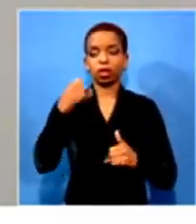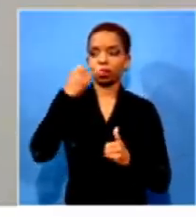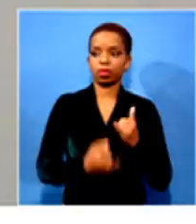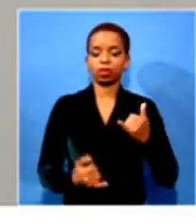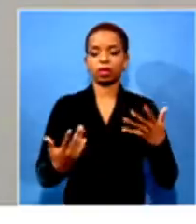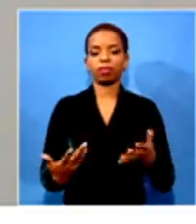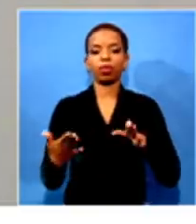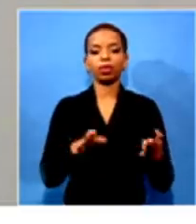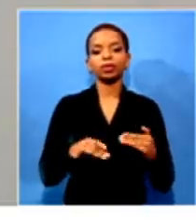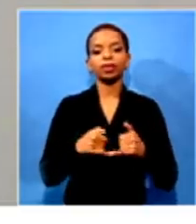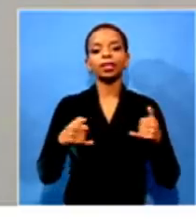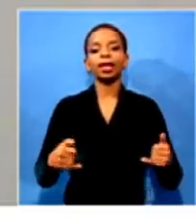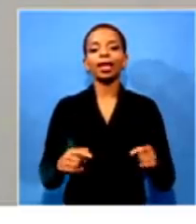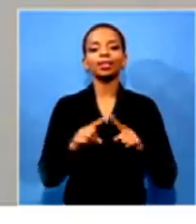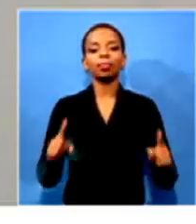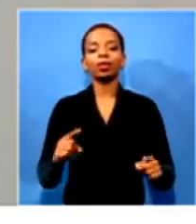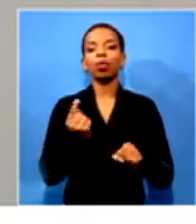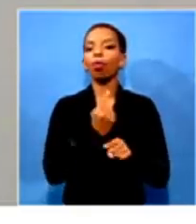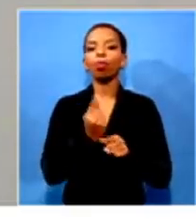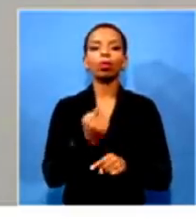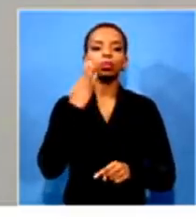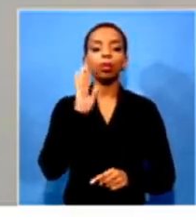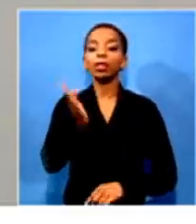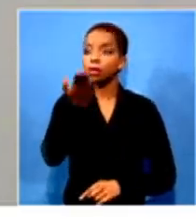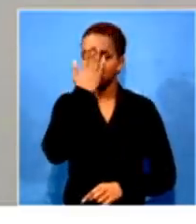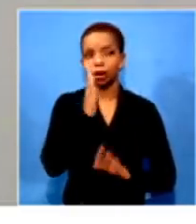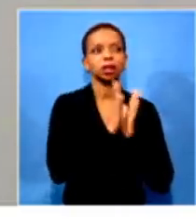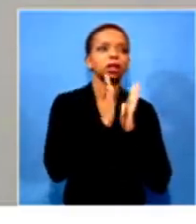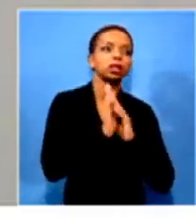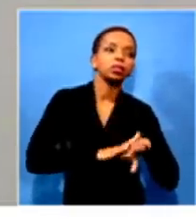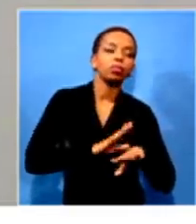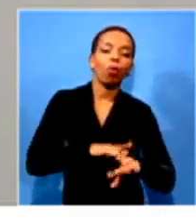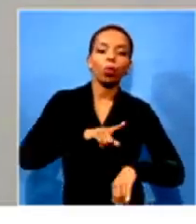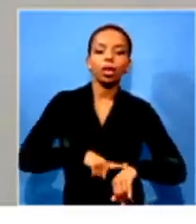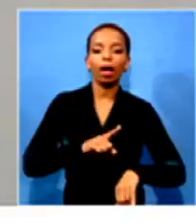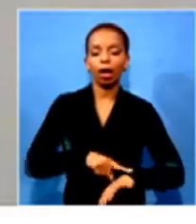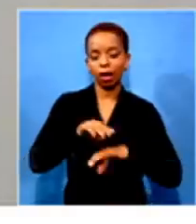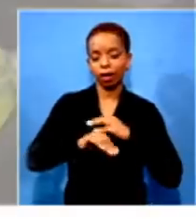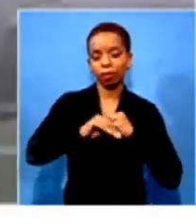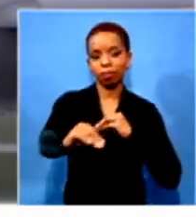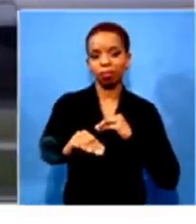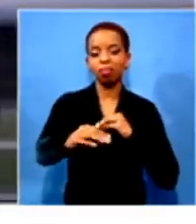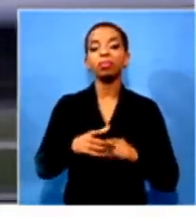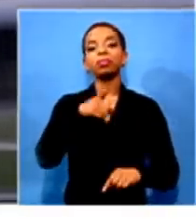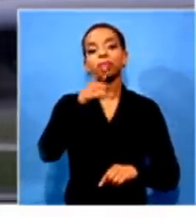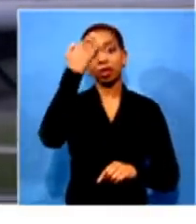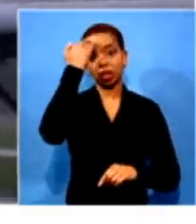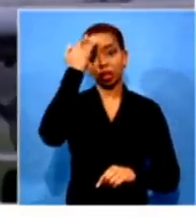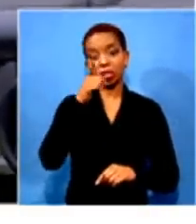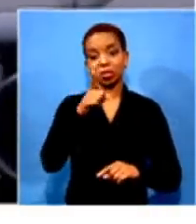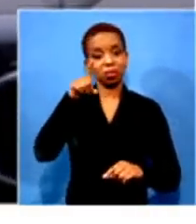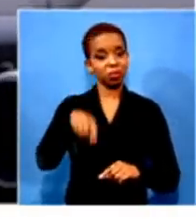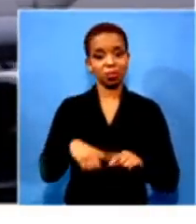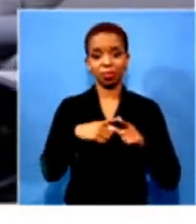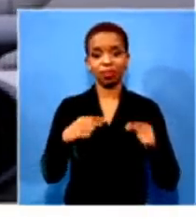at the very last hour, every time, ask for an extension. So we do know that legally this process should have been completed long ago, because,